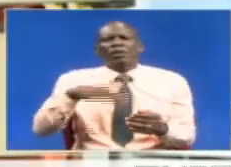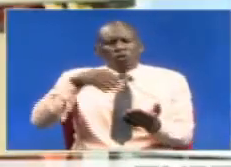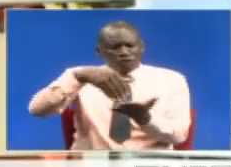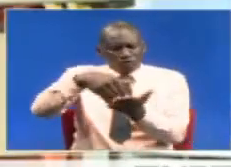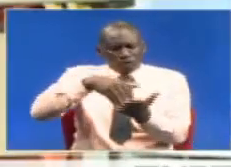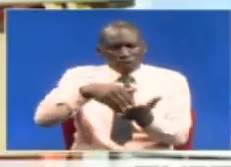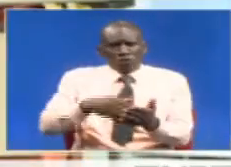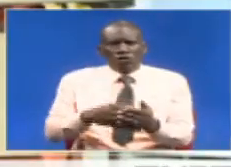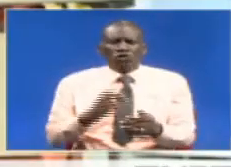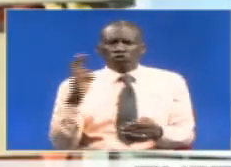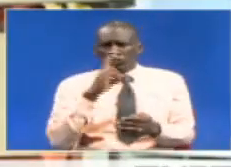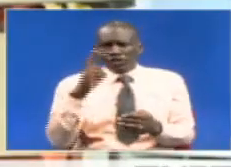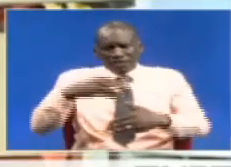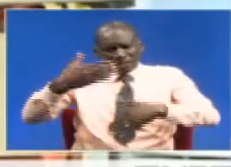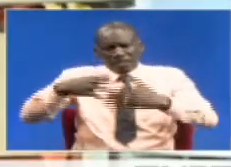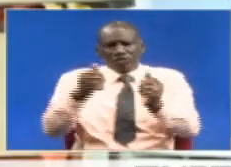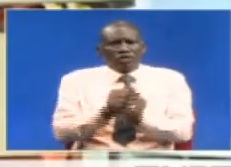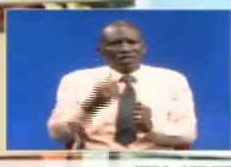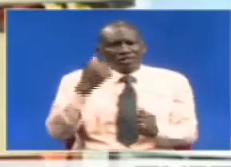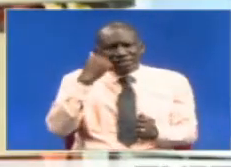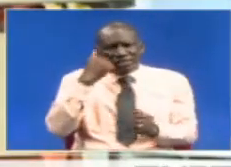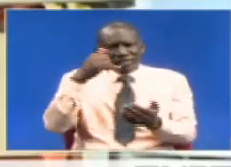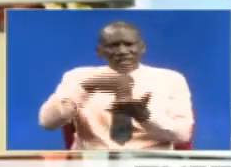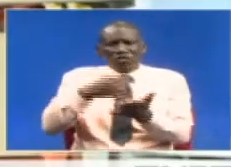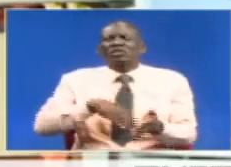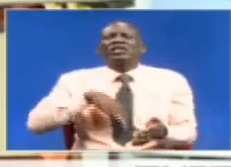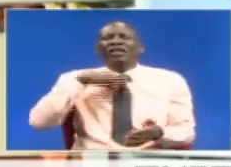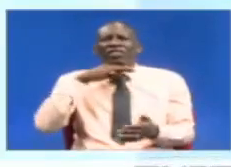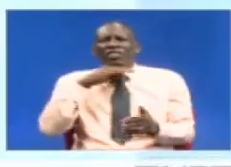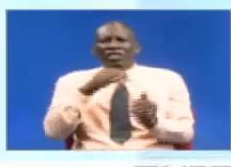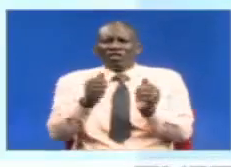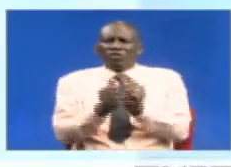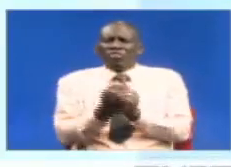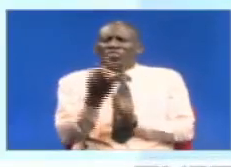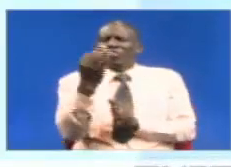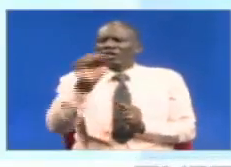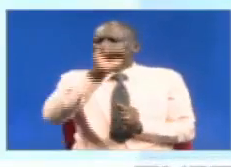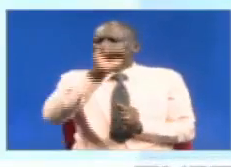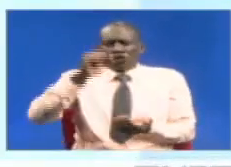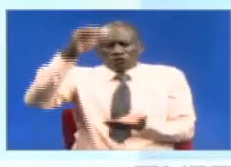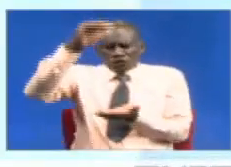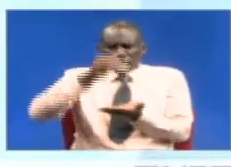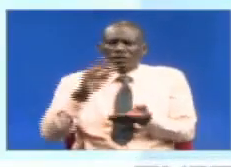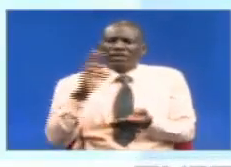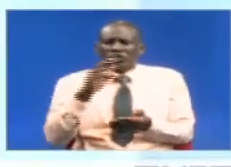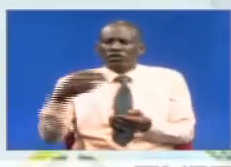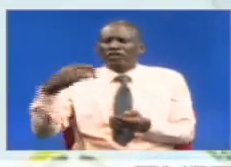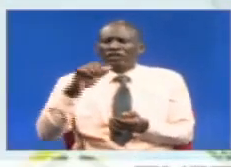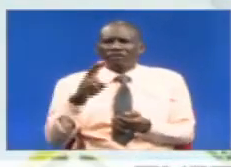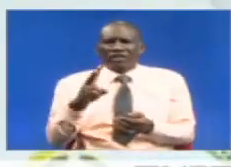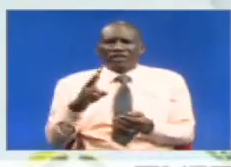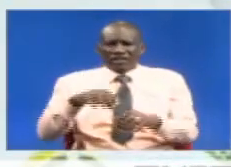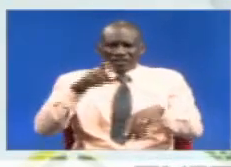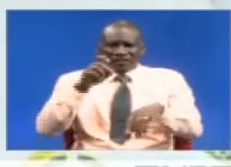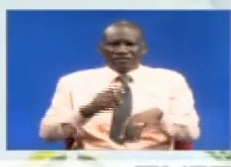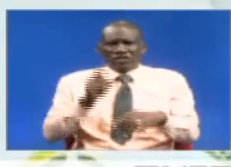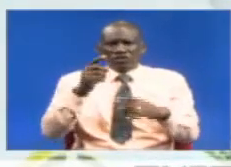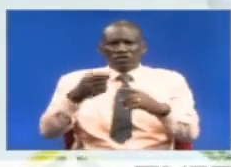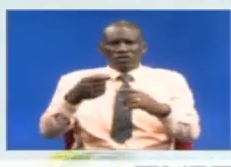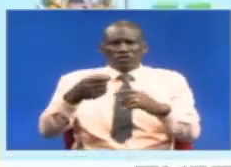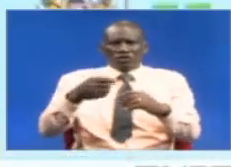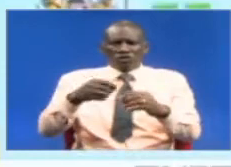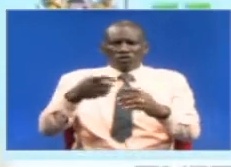to risks associated with the disease, including death, with 30% of the reduced risk of HIV infections among women and